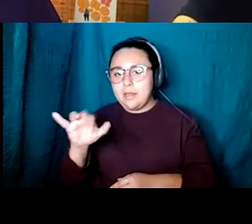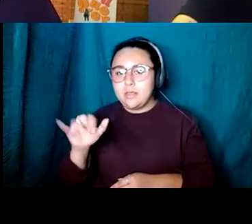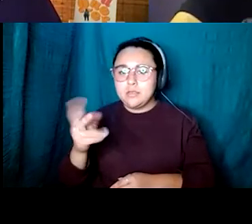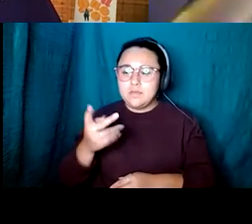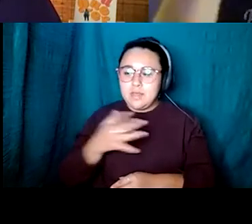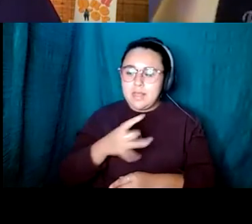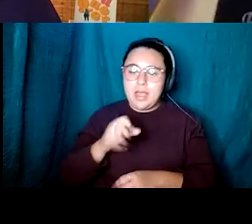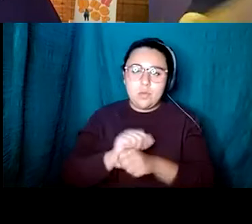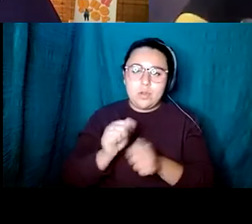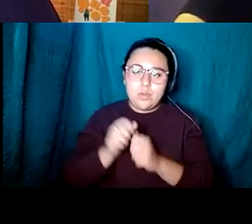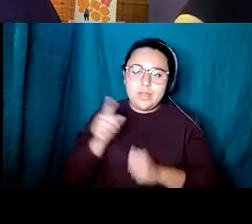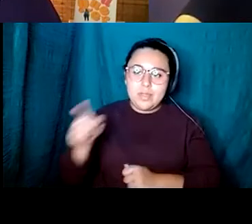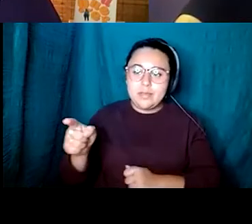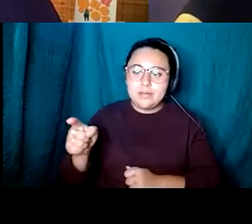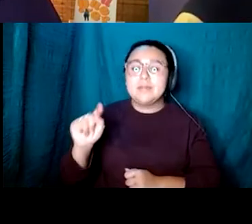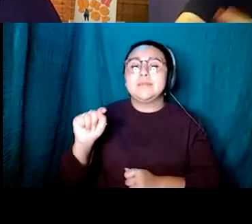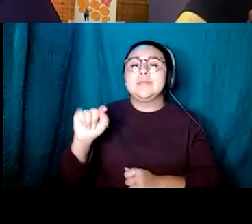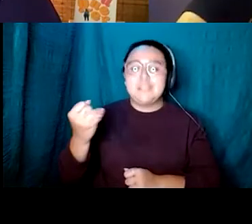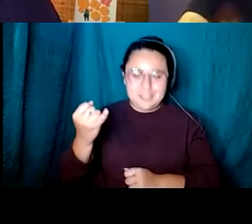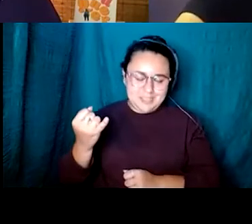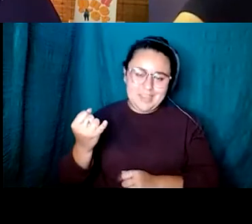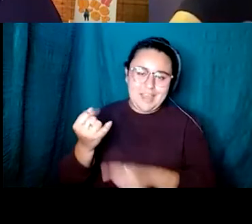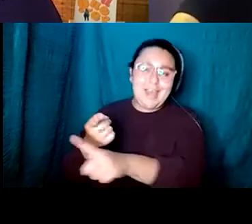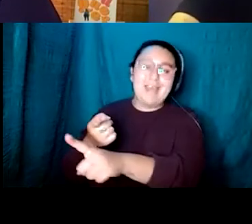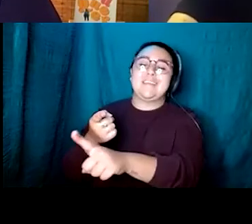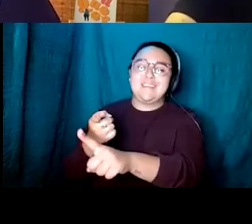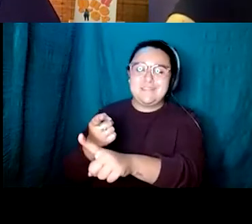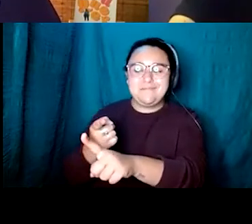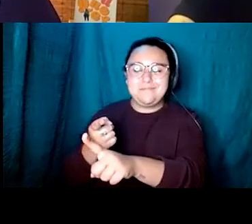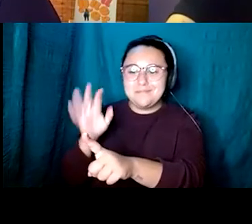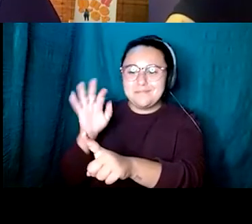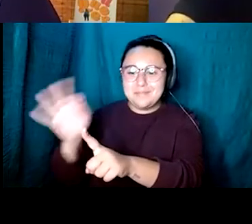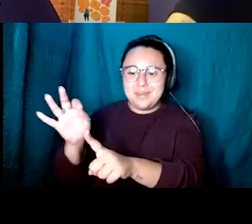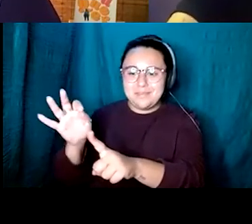with? TJ was like, and so